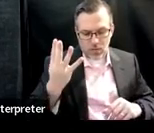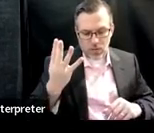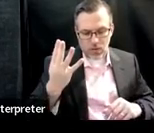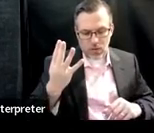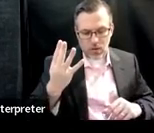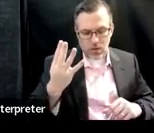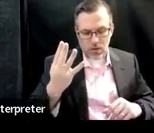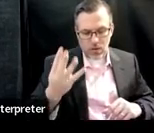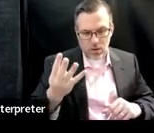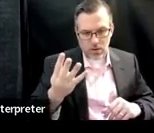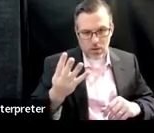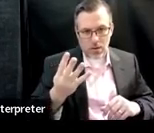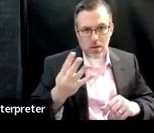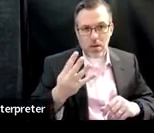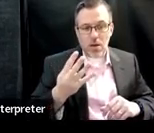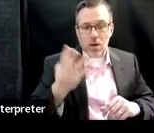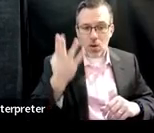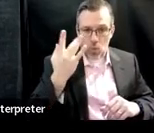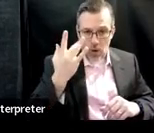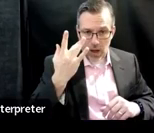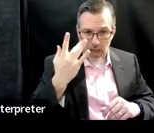those options were rejected.